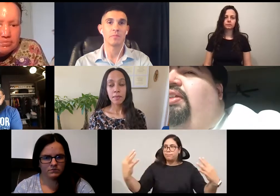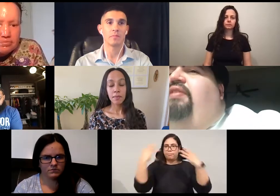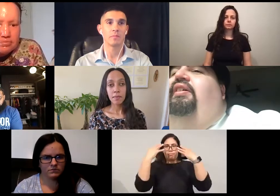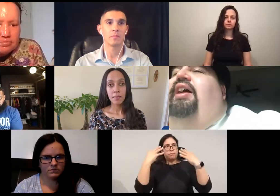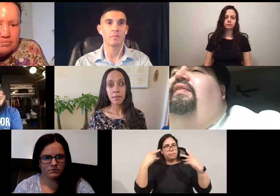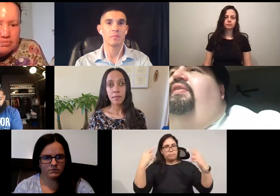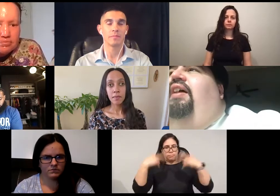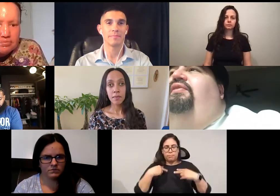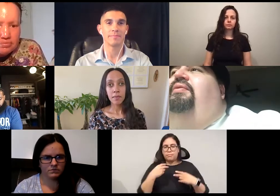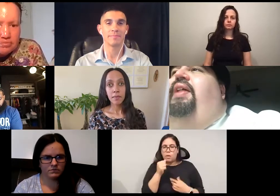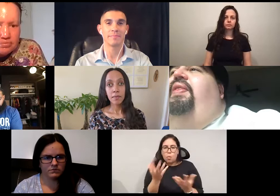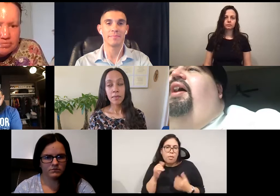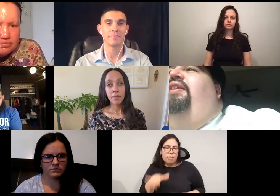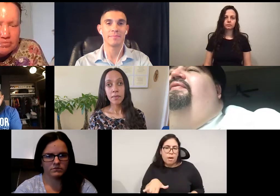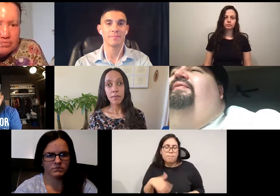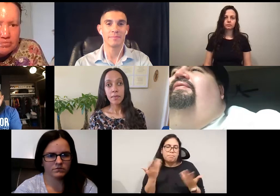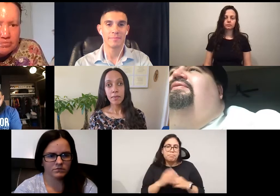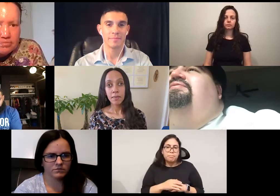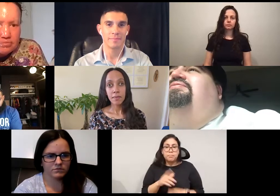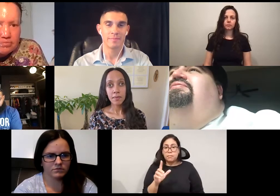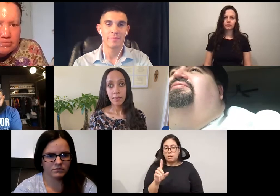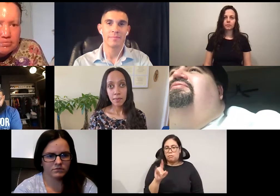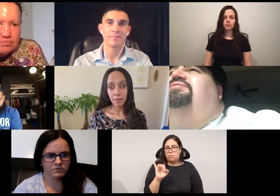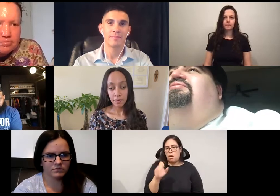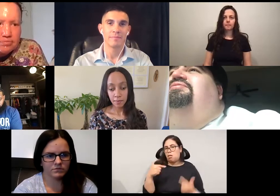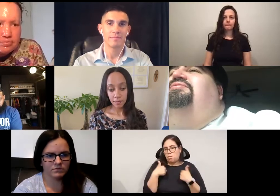This is Daniel, and I'm done with that thought.